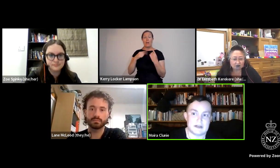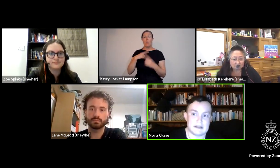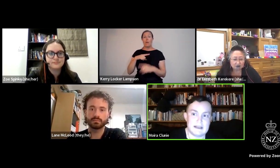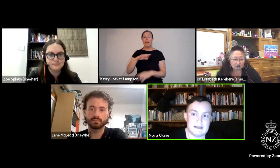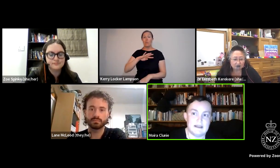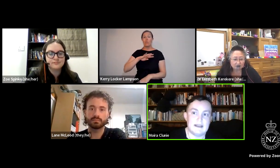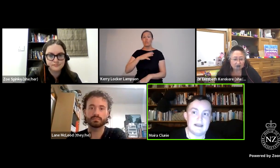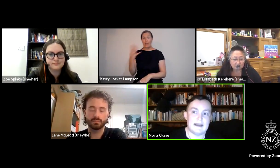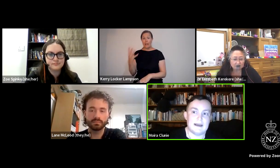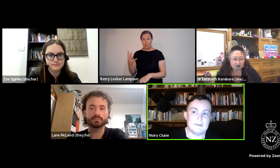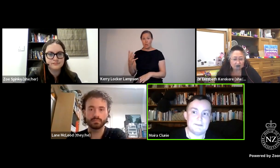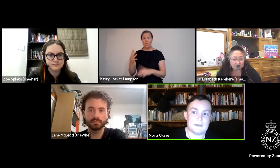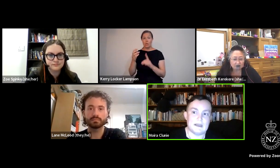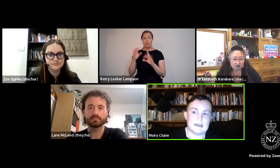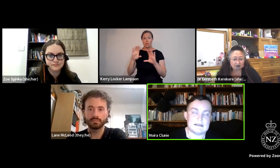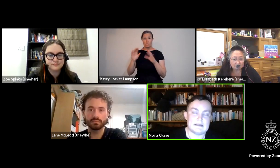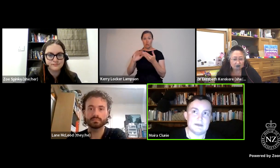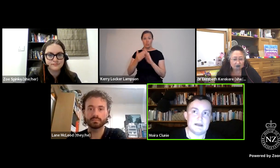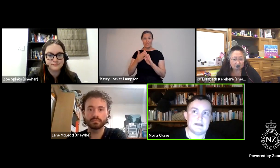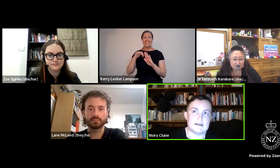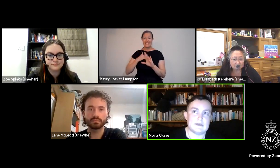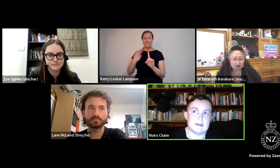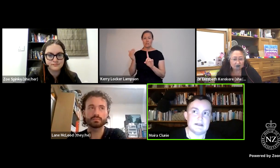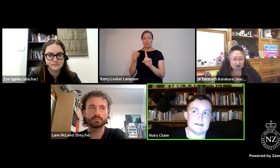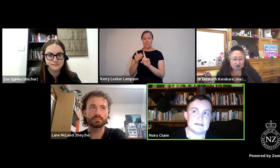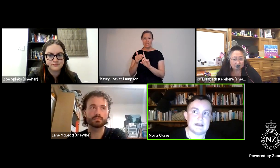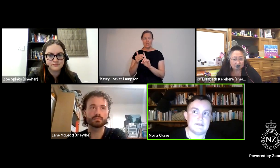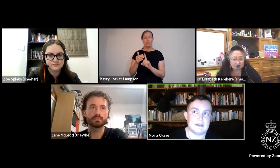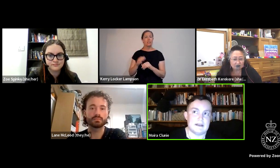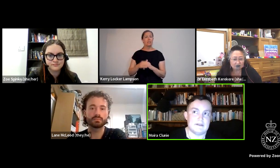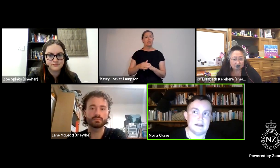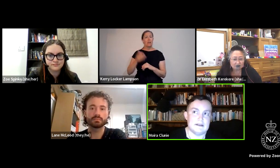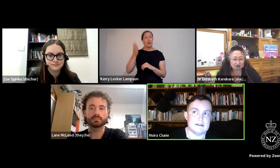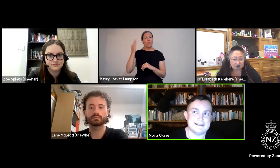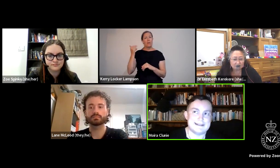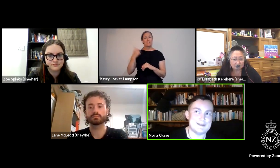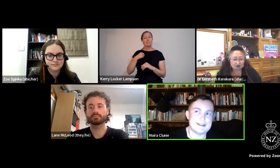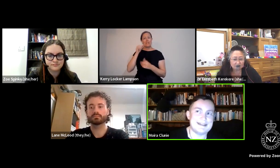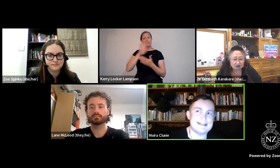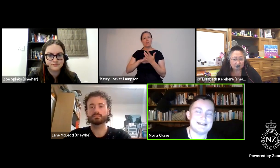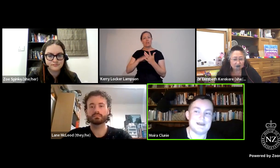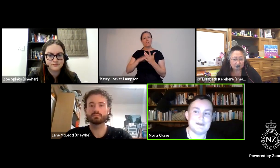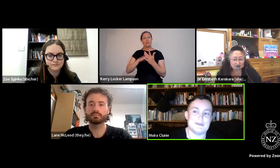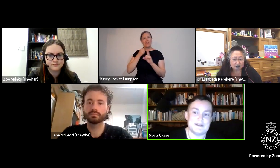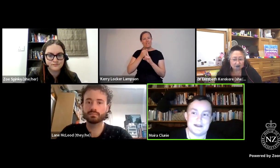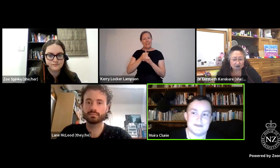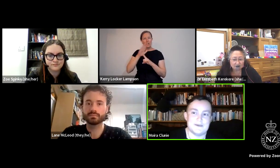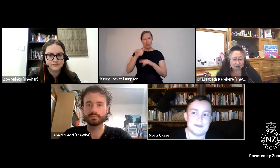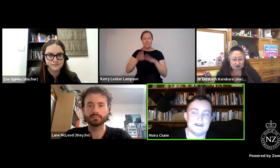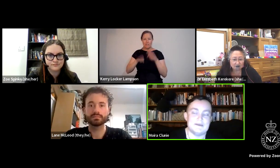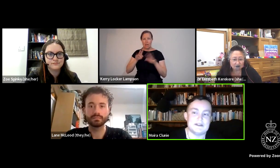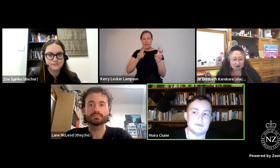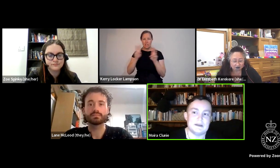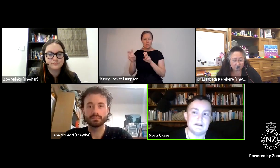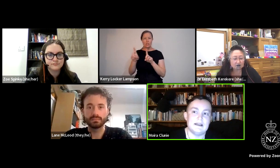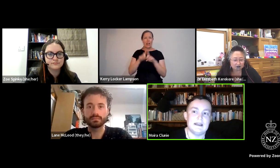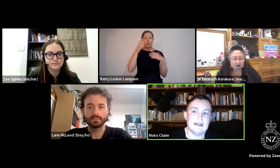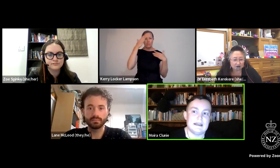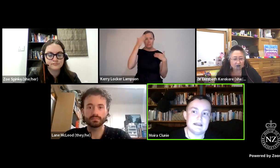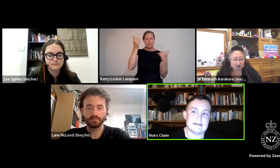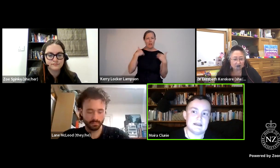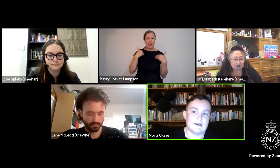a strategy. I guess my experience advocating around similar things, thinking about the Mental Health and Wellbeing Commission